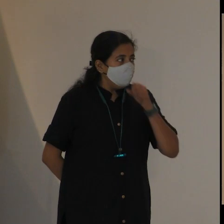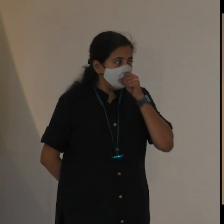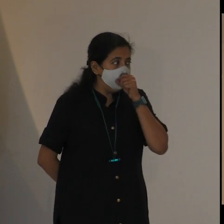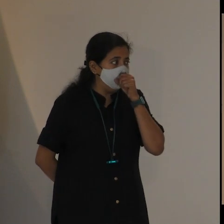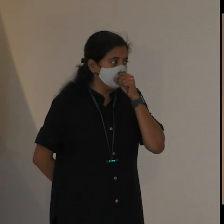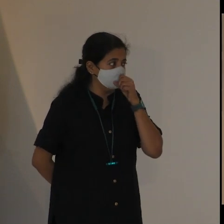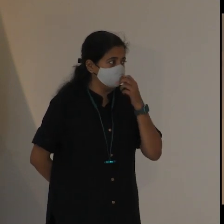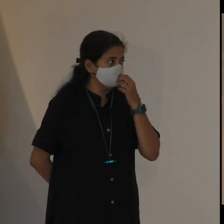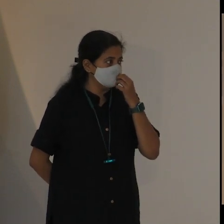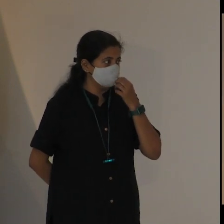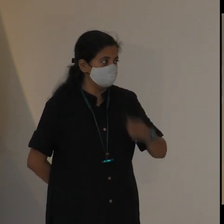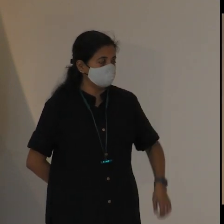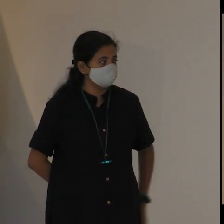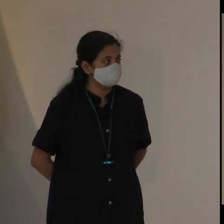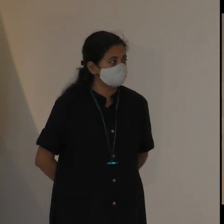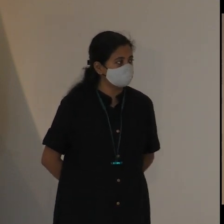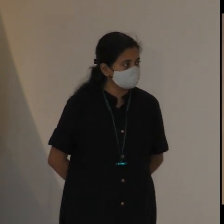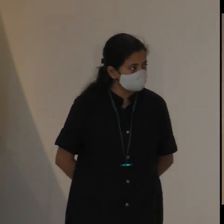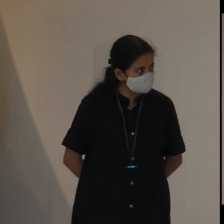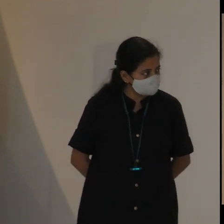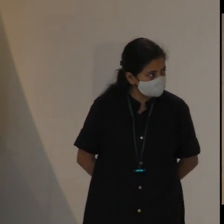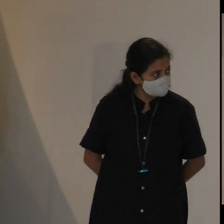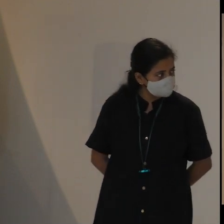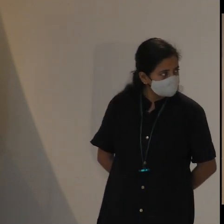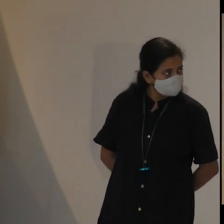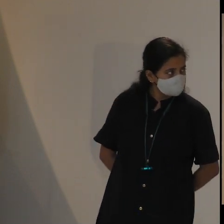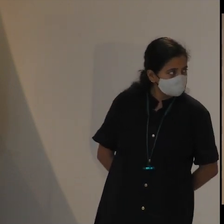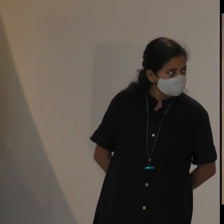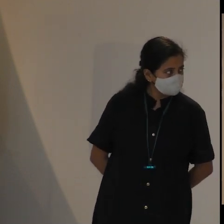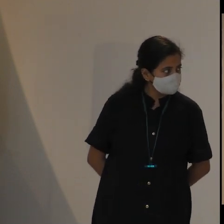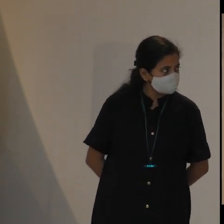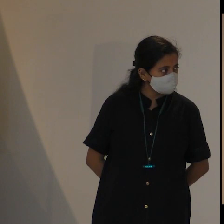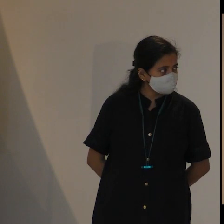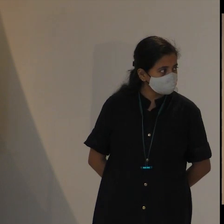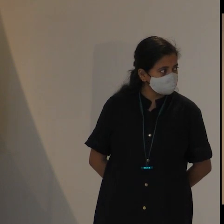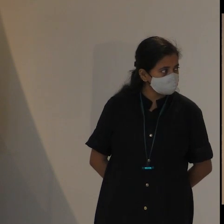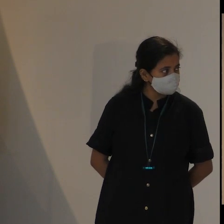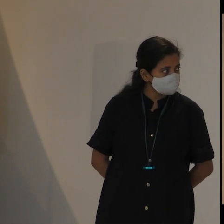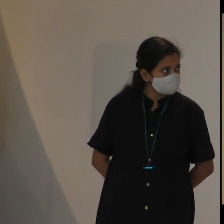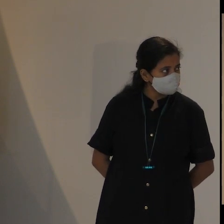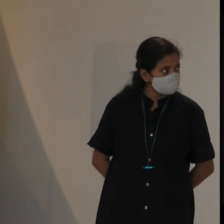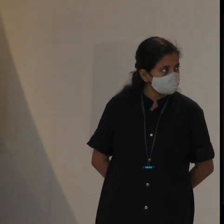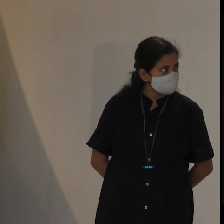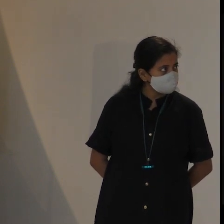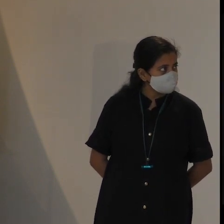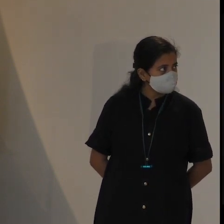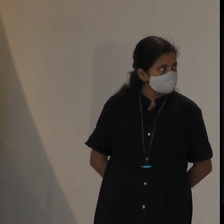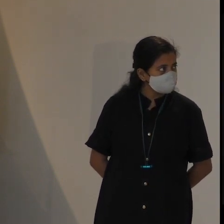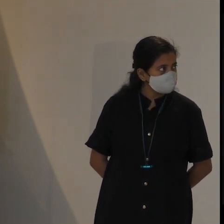There is always a story behind every object that was made in the kingdom, and that is how we told our history.